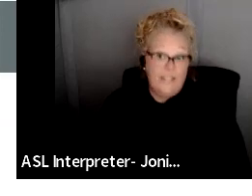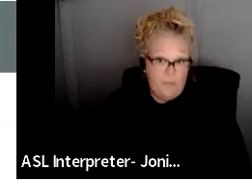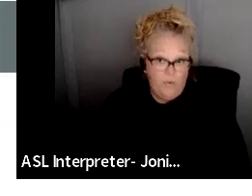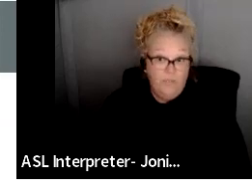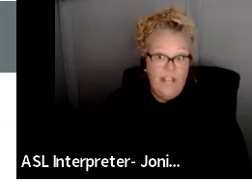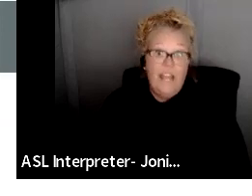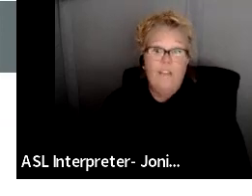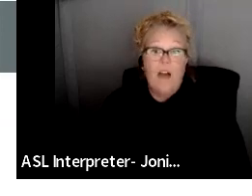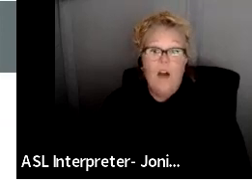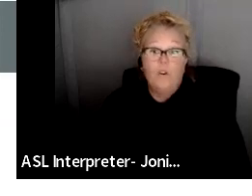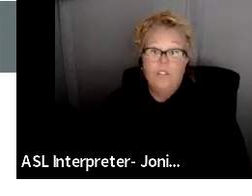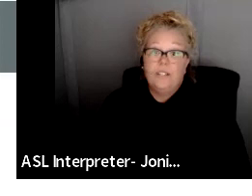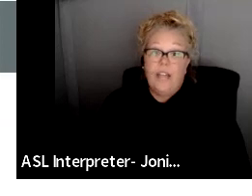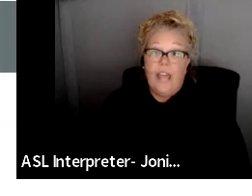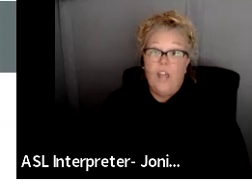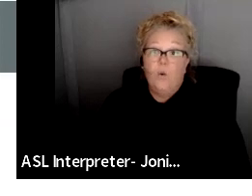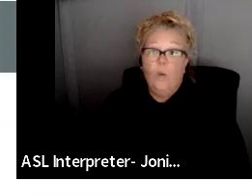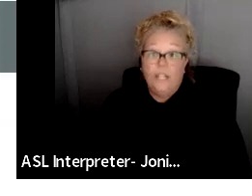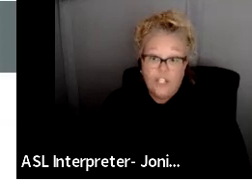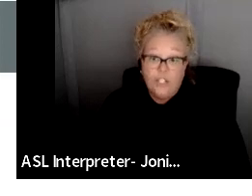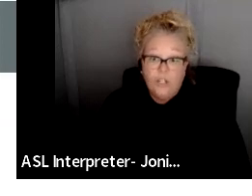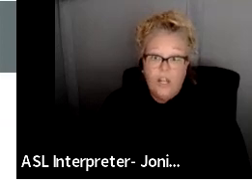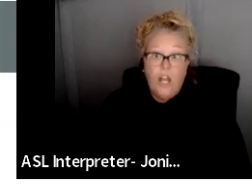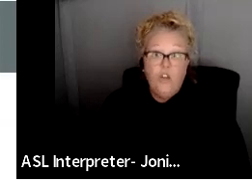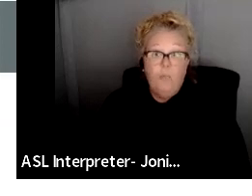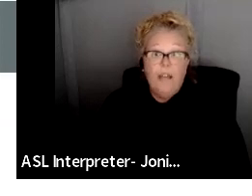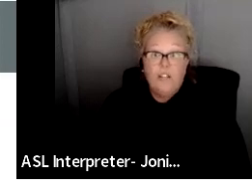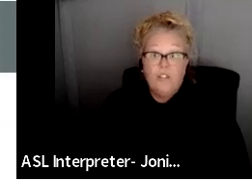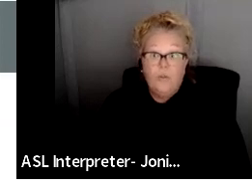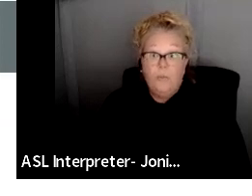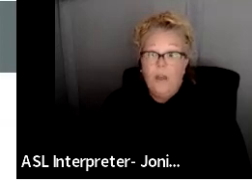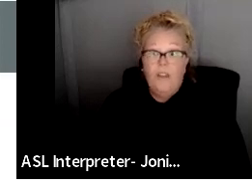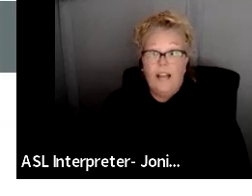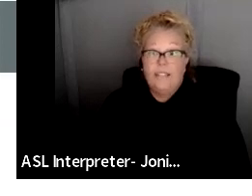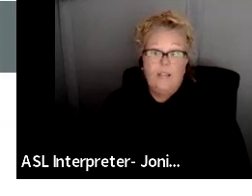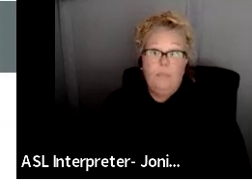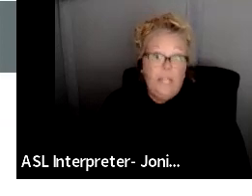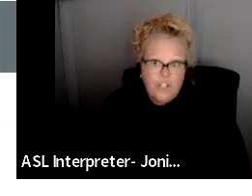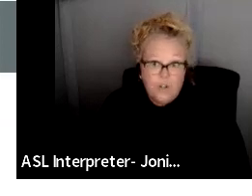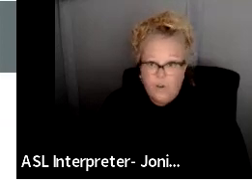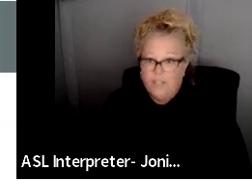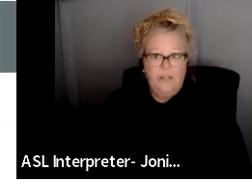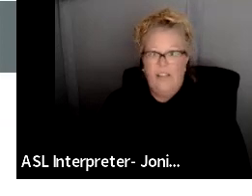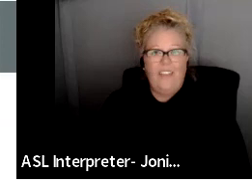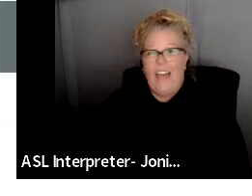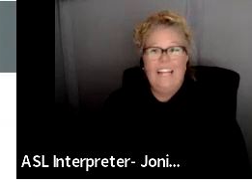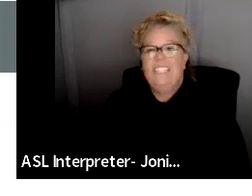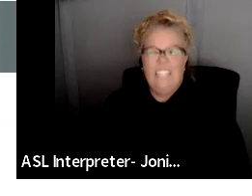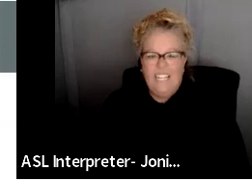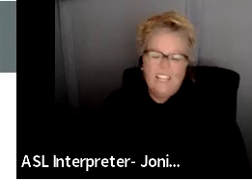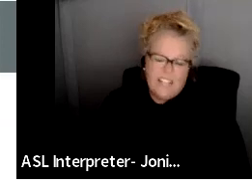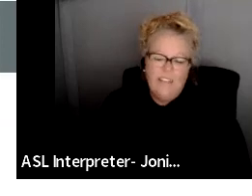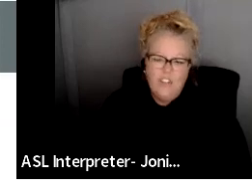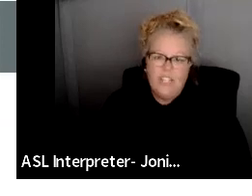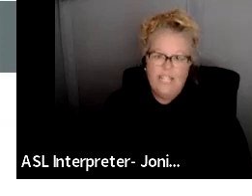For example, if I were to say which, you might assume that I said peach or something like that, and I